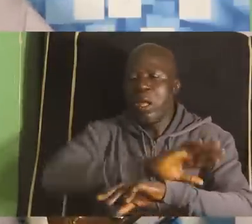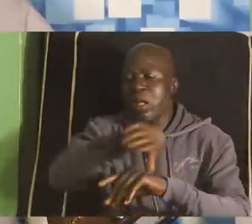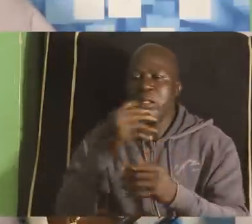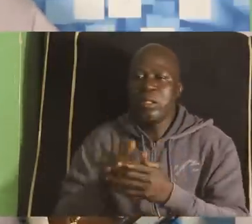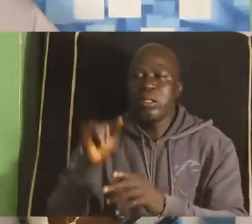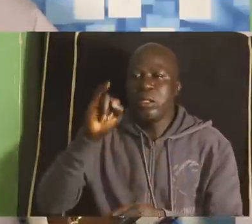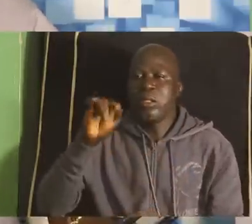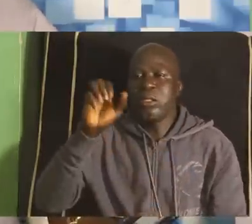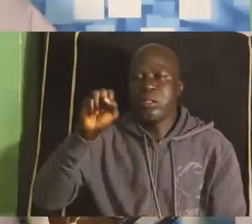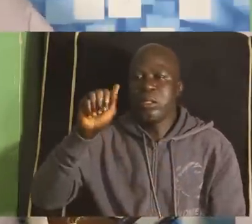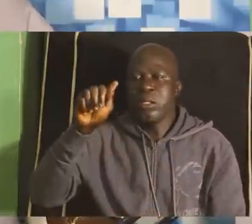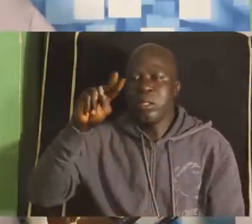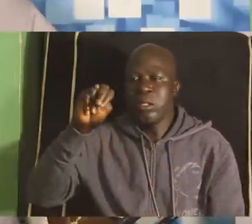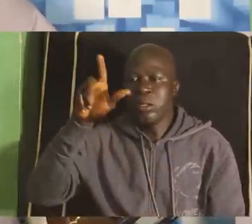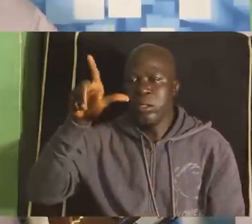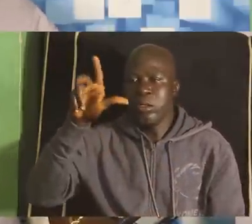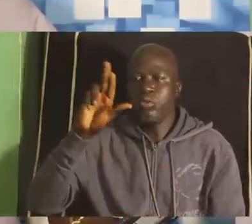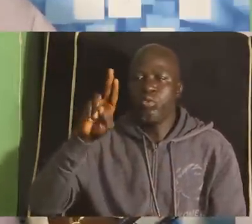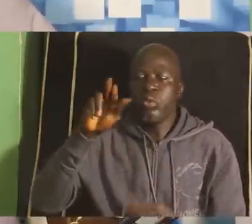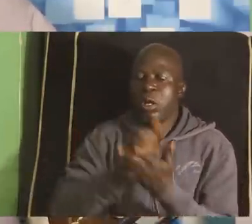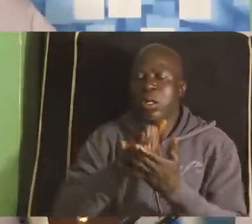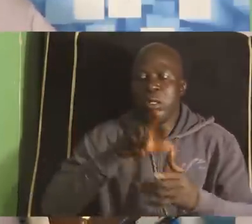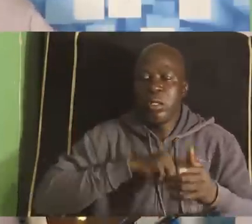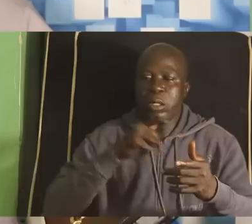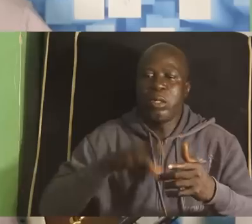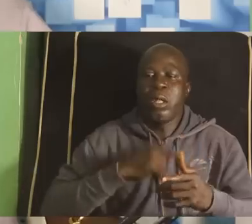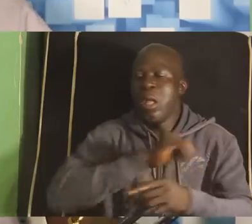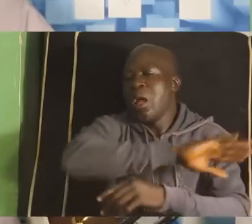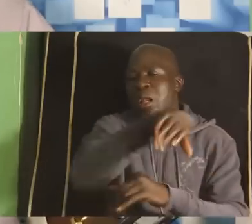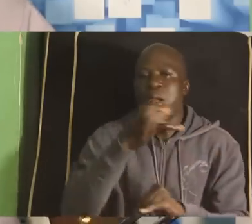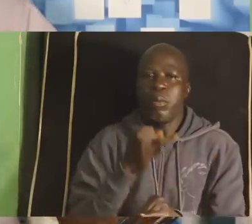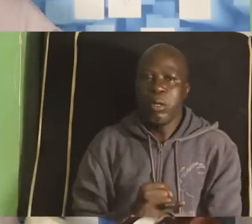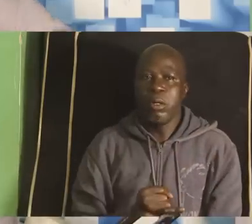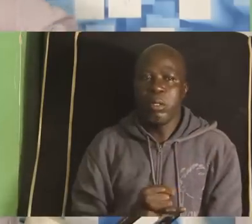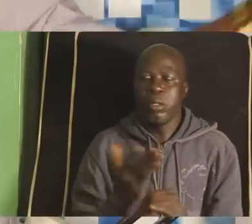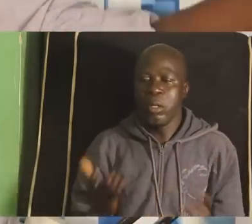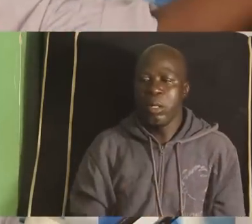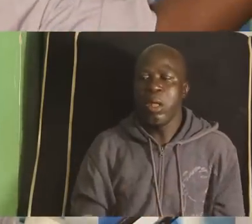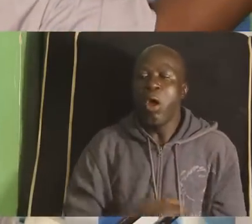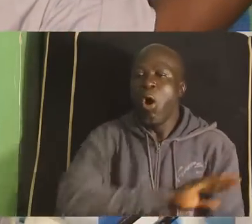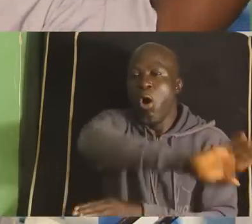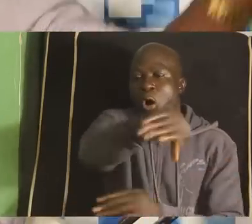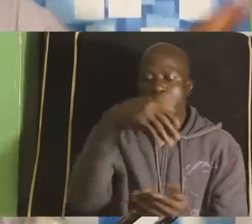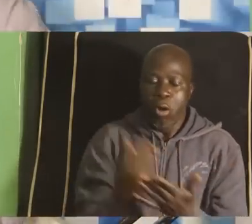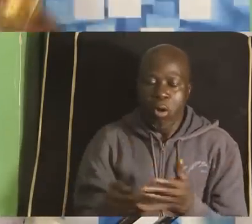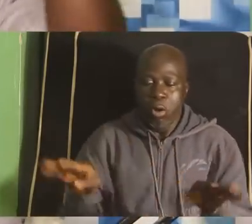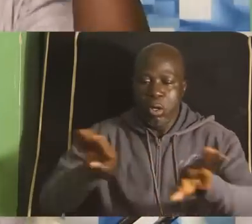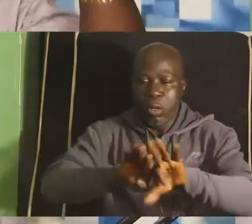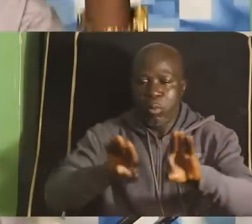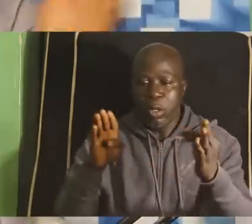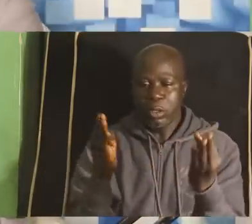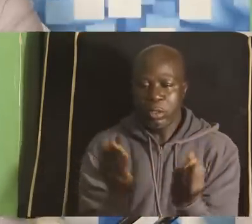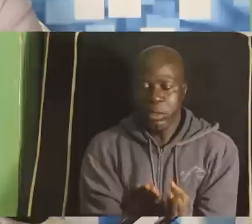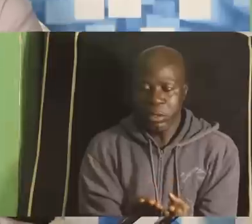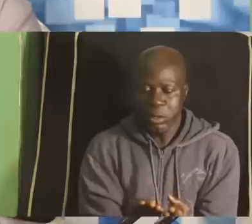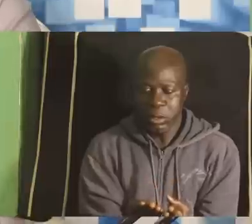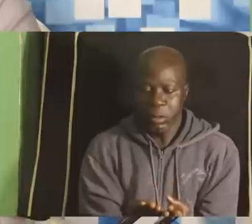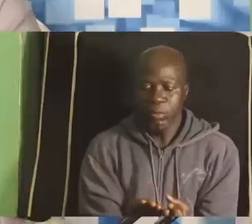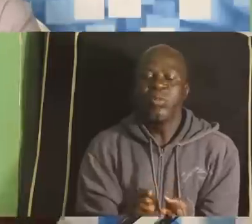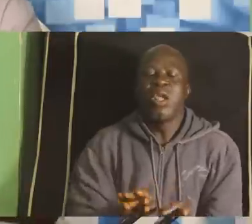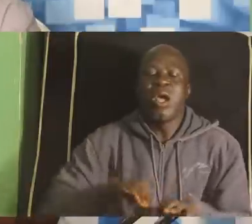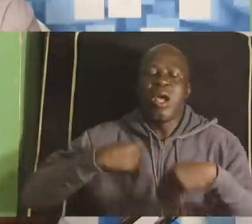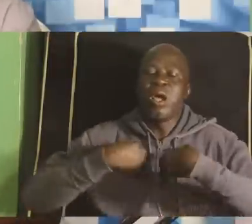Sanlu, Le Takete, Leko, Lagos, ati ni Ibadan, gbogbo branches wa pata. There